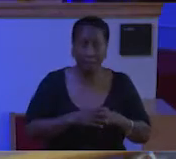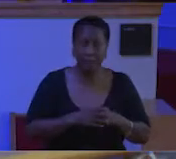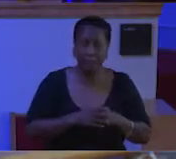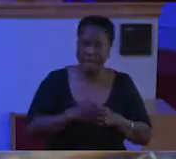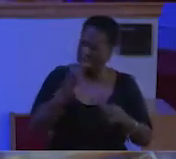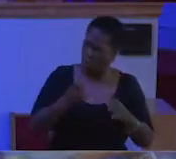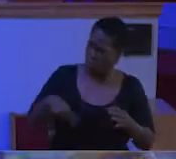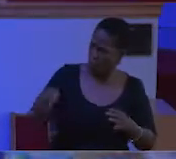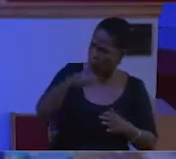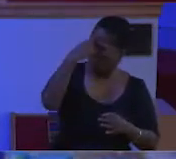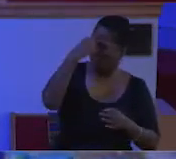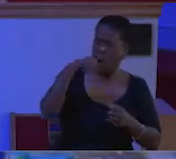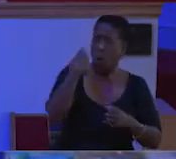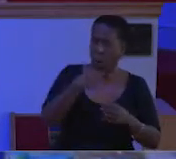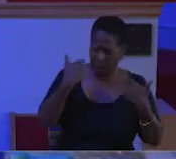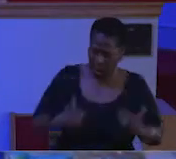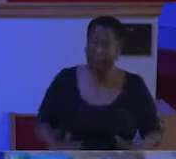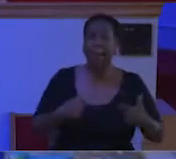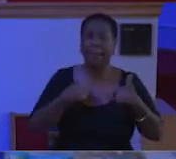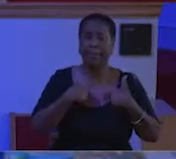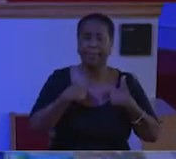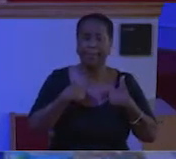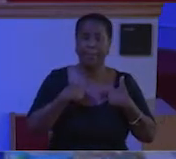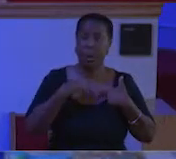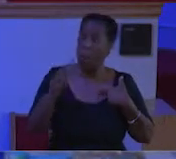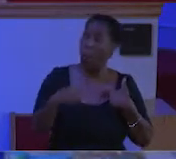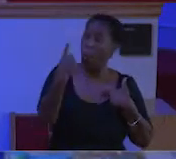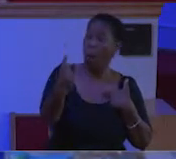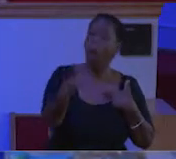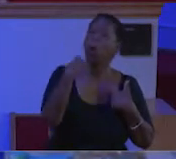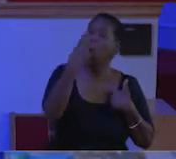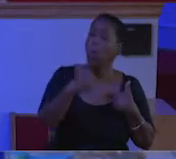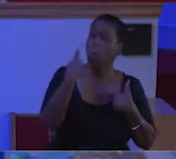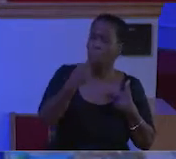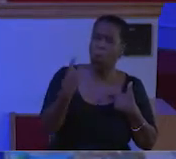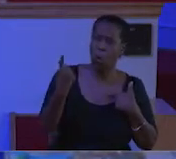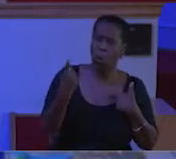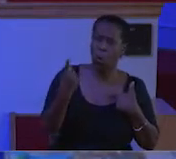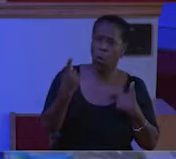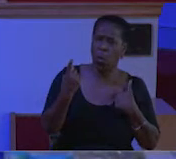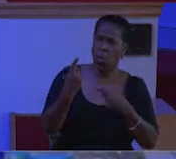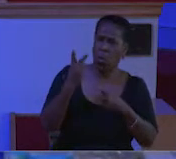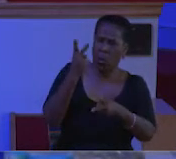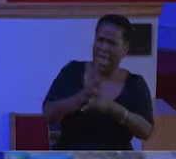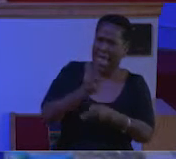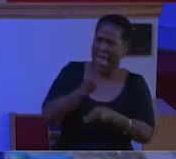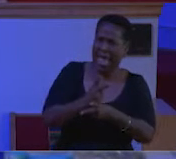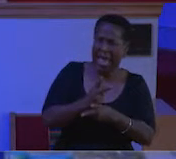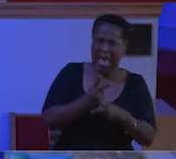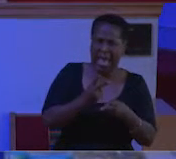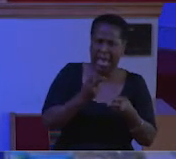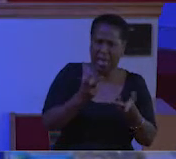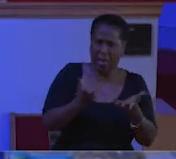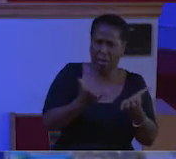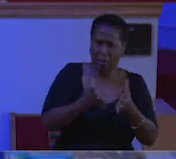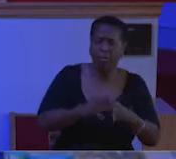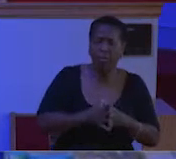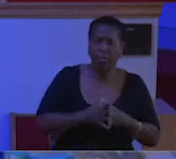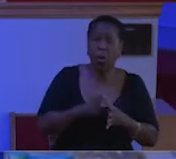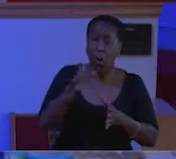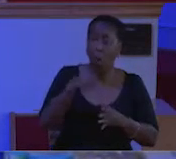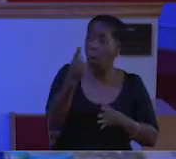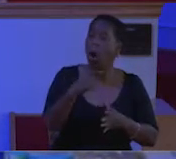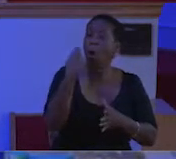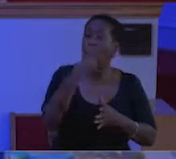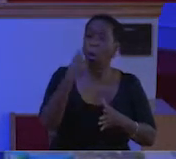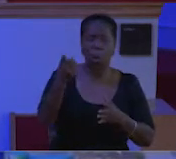you consider who I am, one who held the coats while they stoned Stephen, one